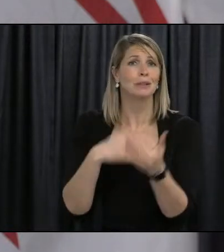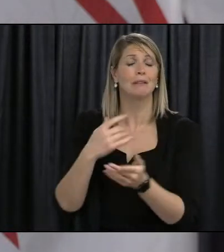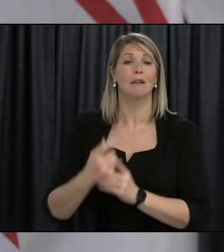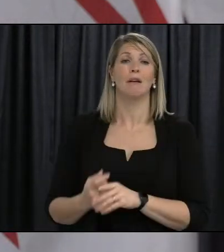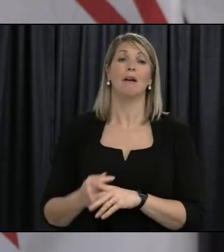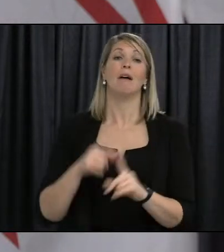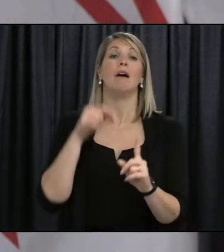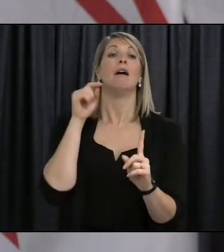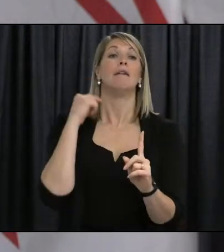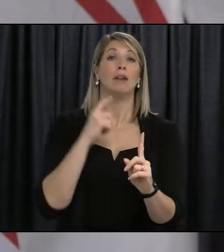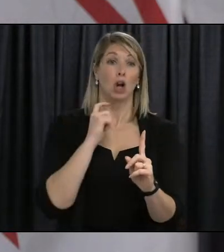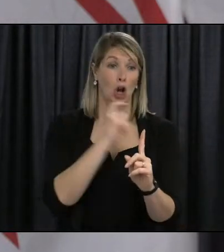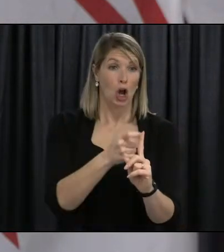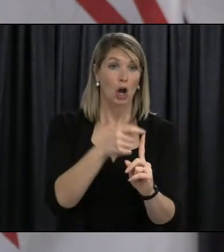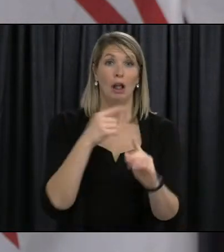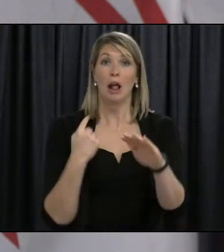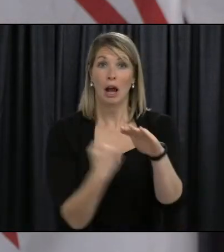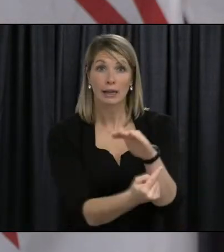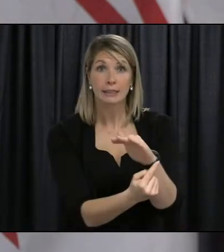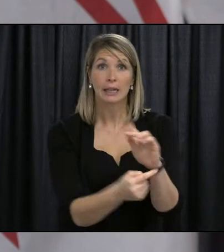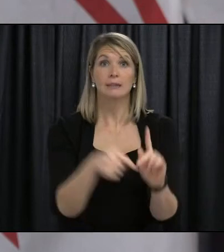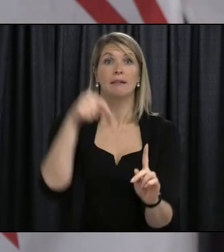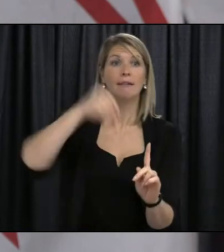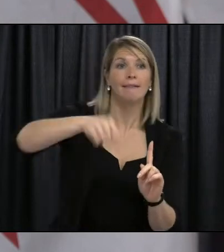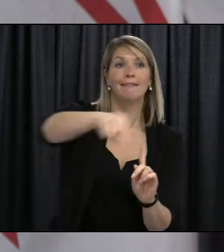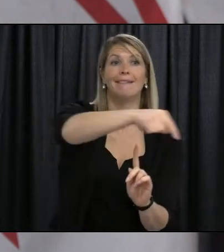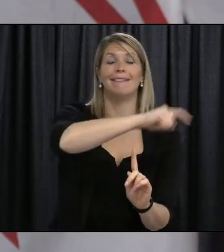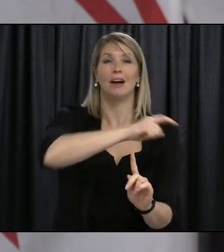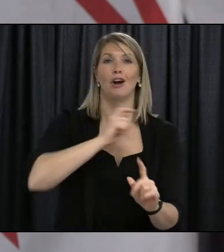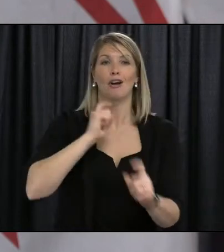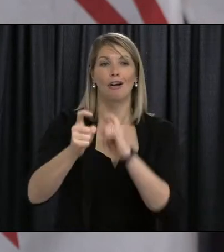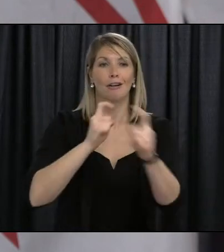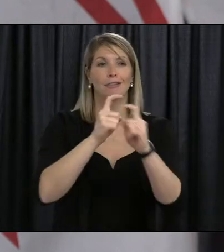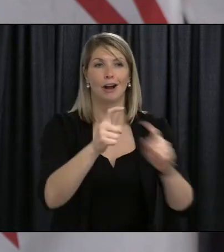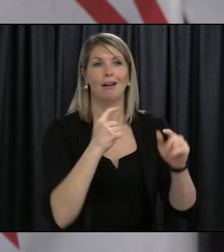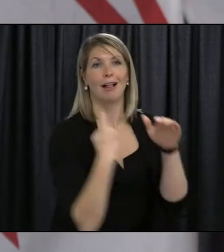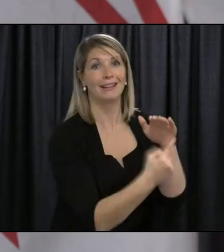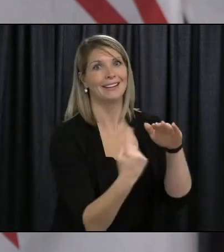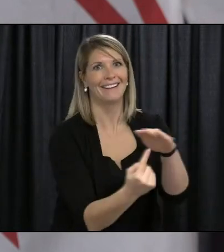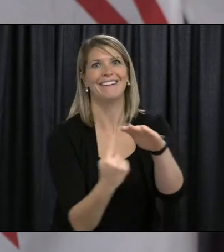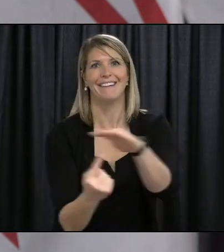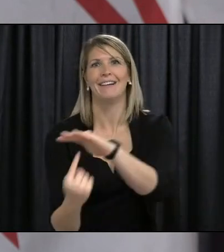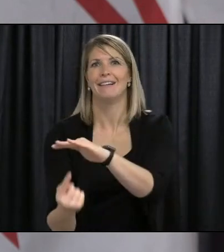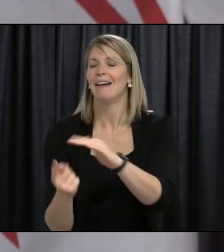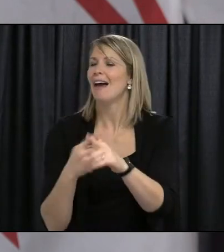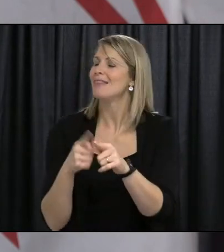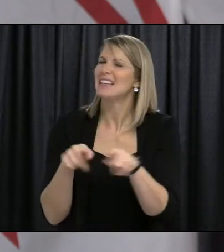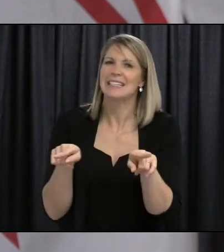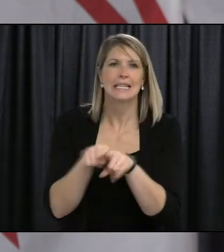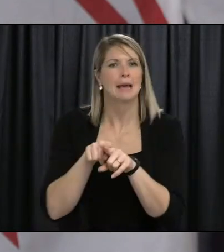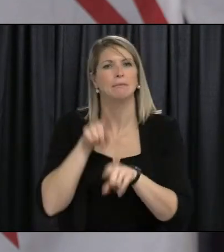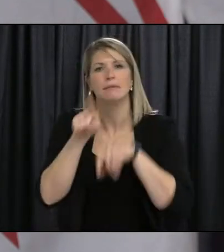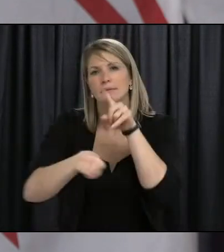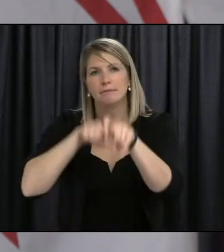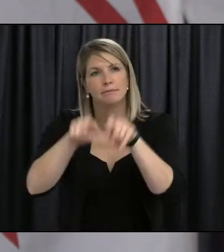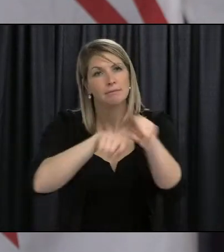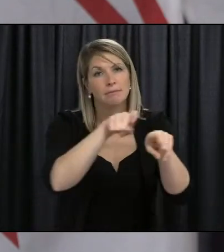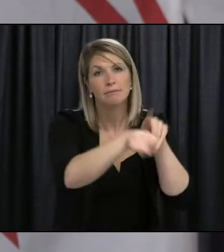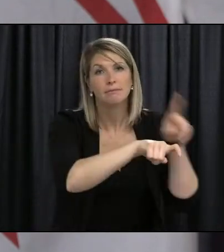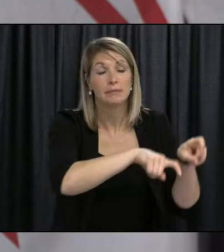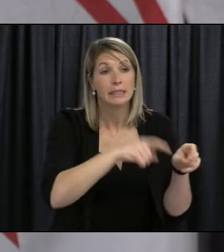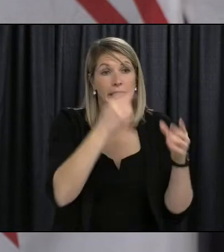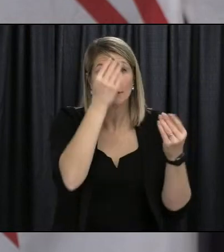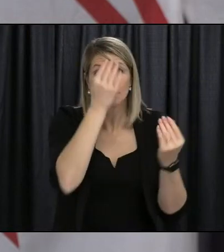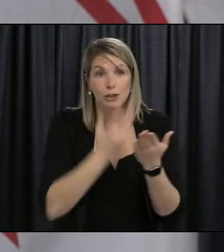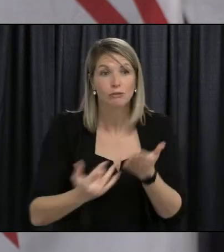their contacts. And, we'll make decisions then based on any further